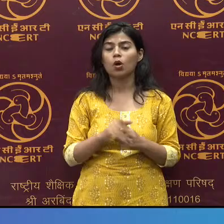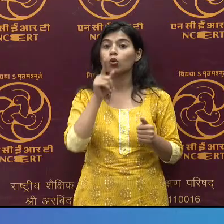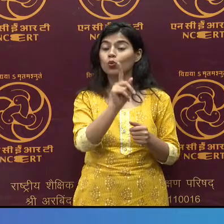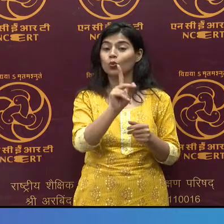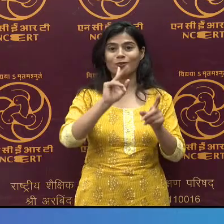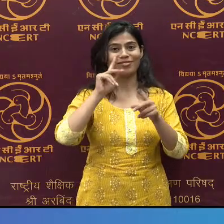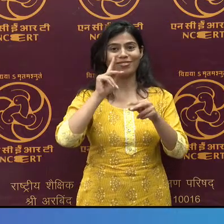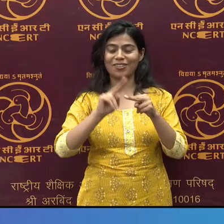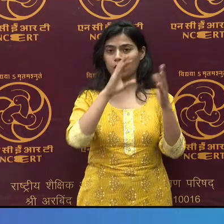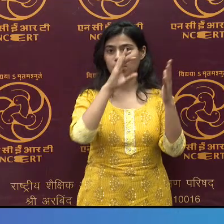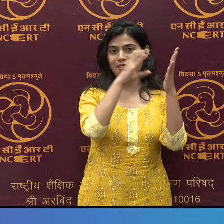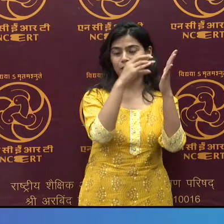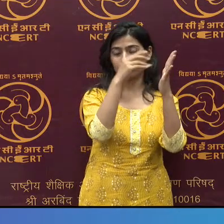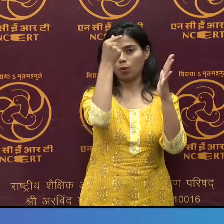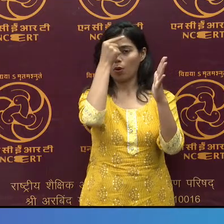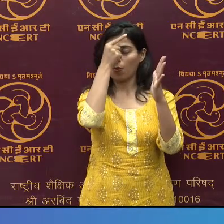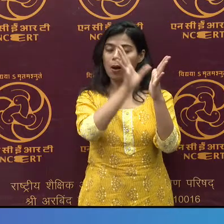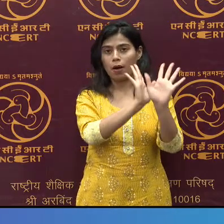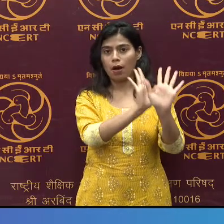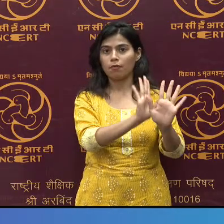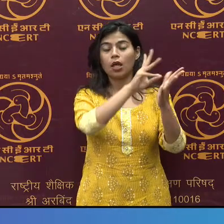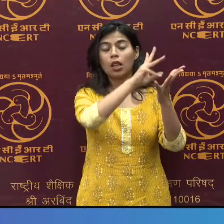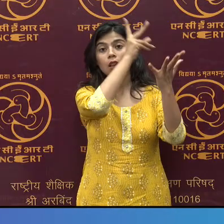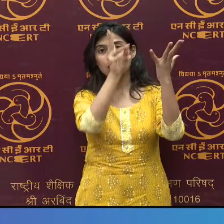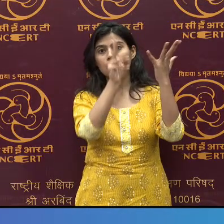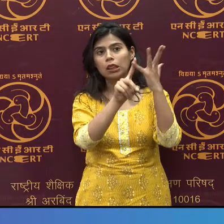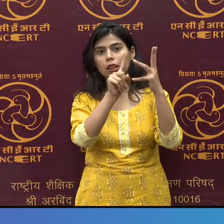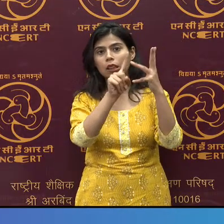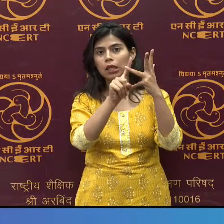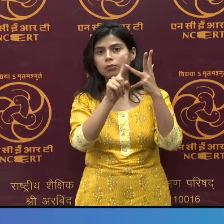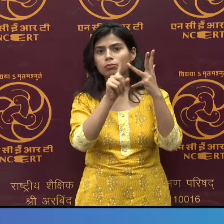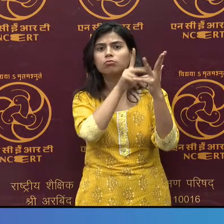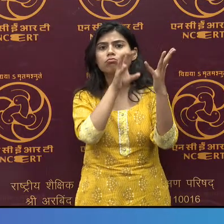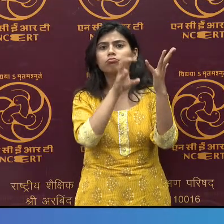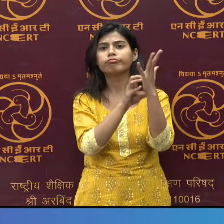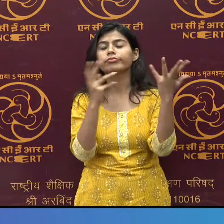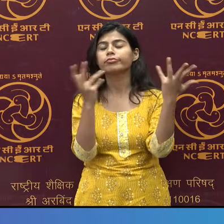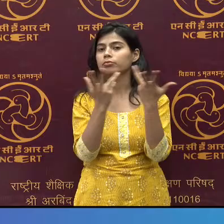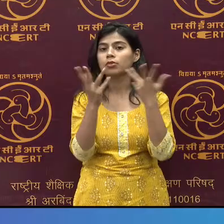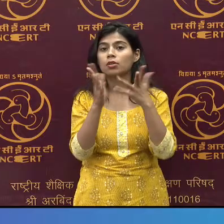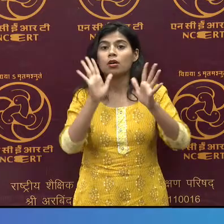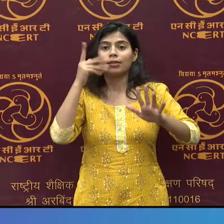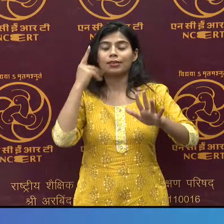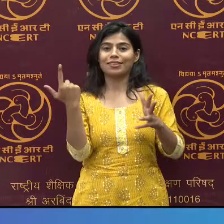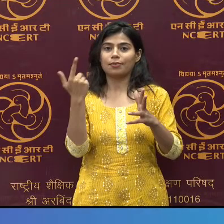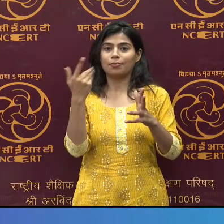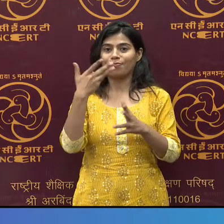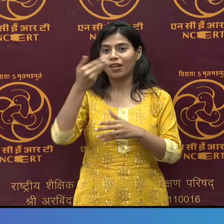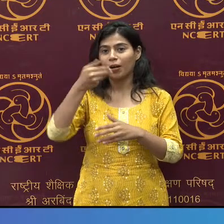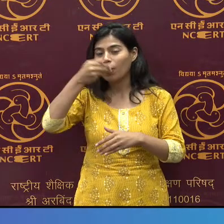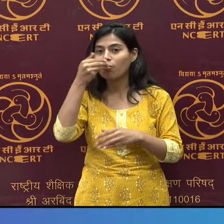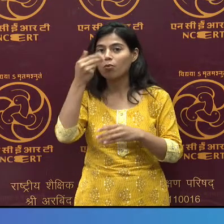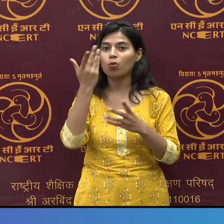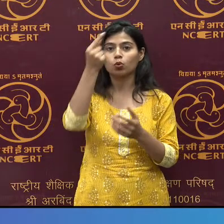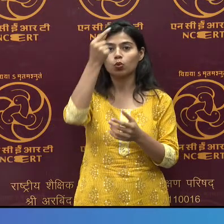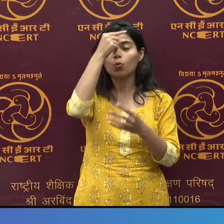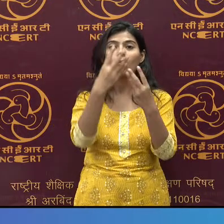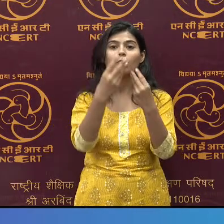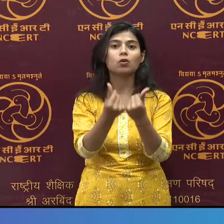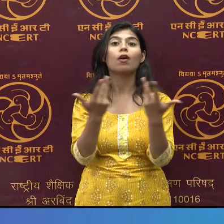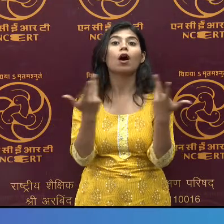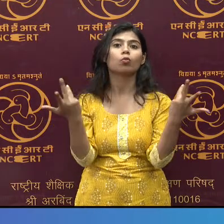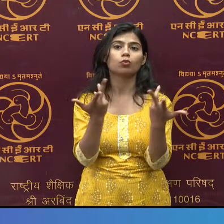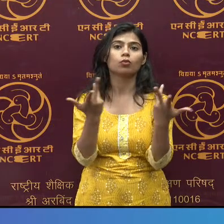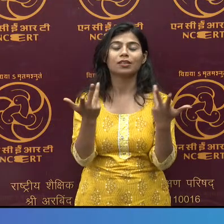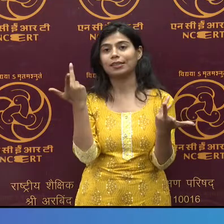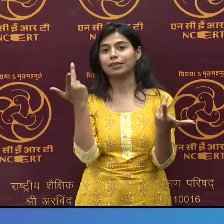solution kind of a thing, which could be a probable alternative to fast food, like taking your tiffin from home.